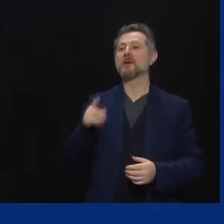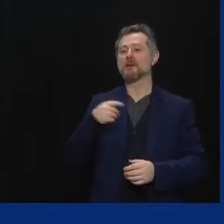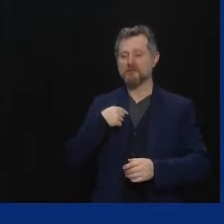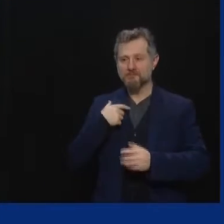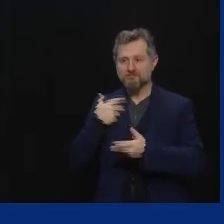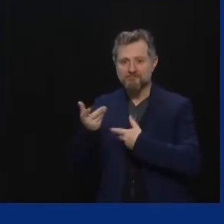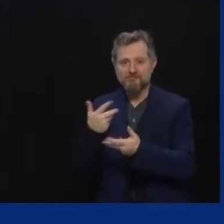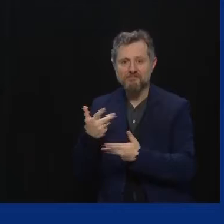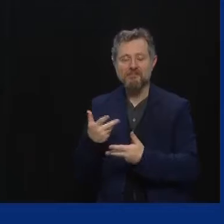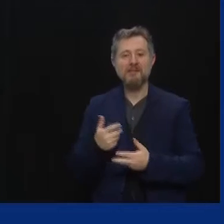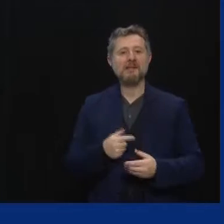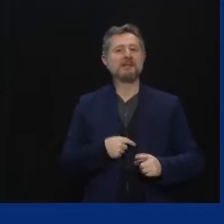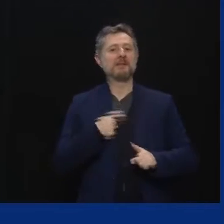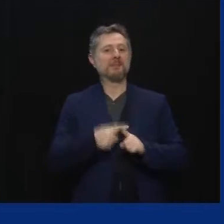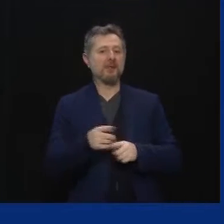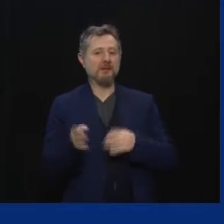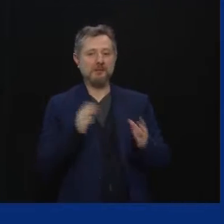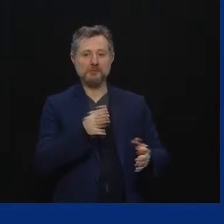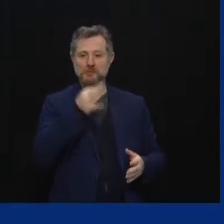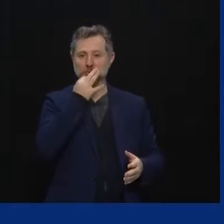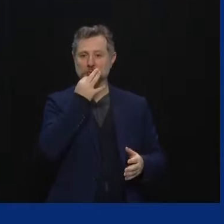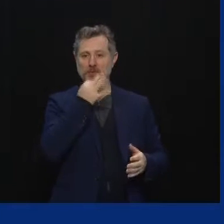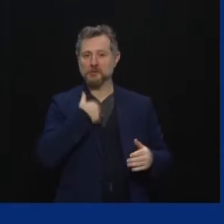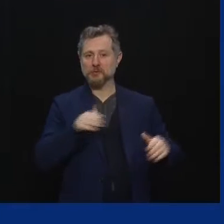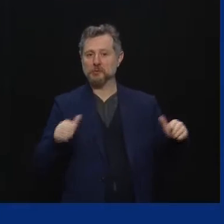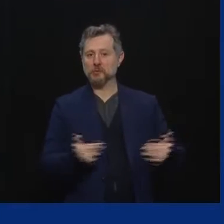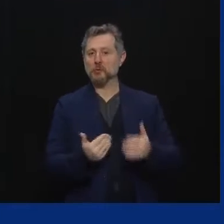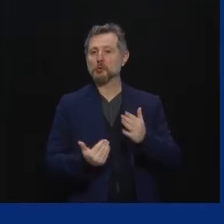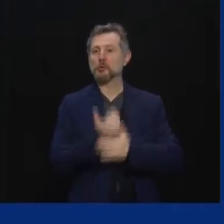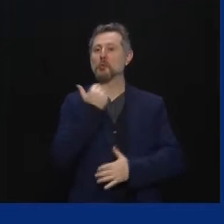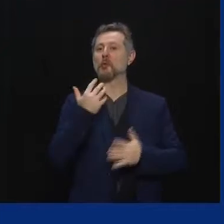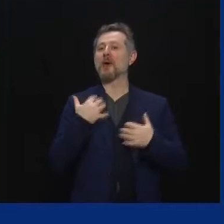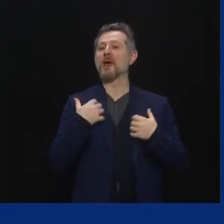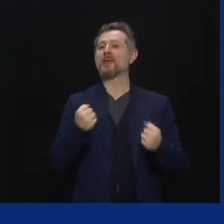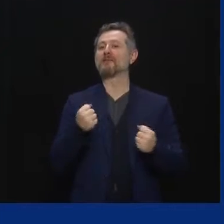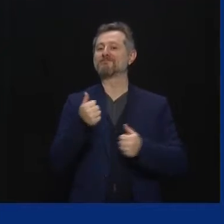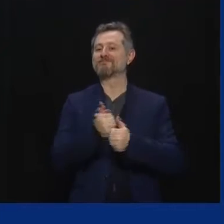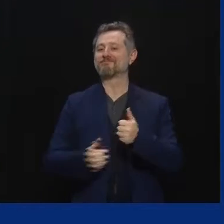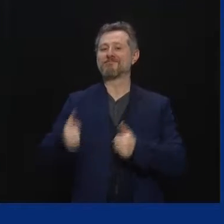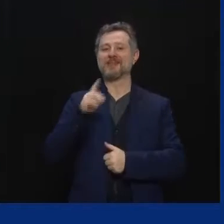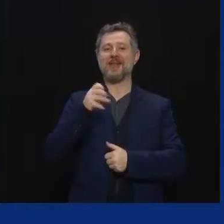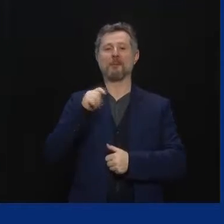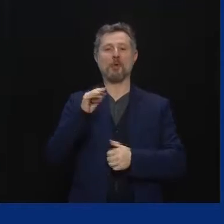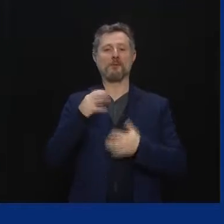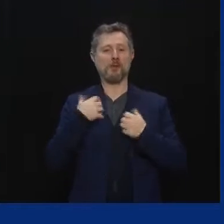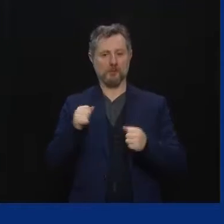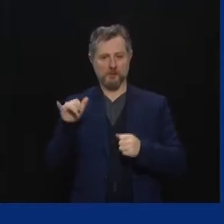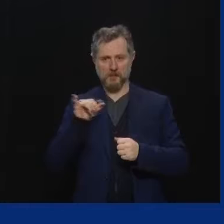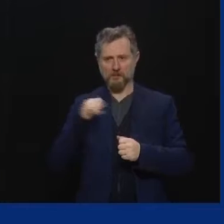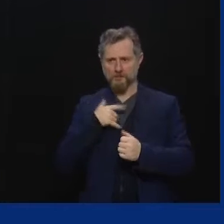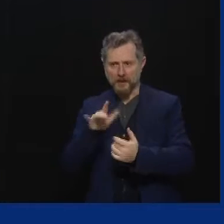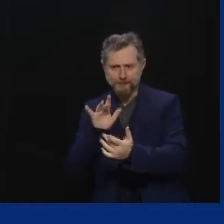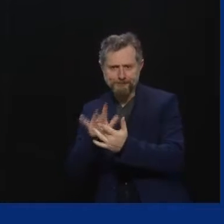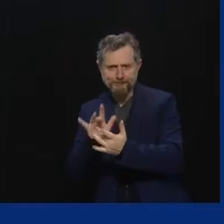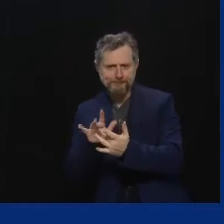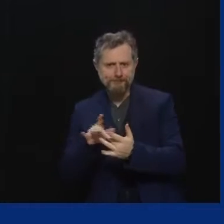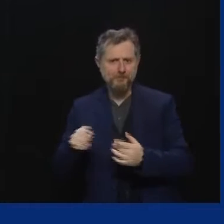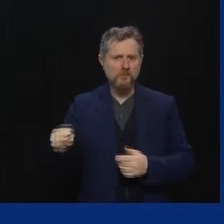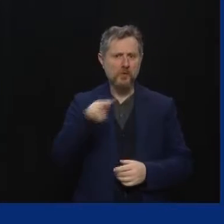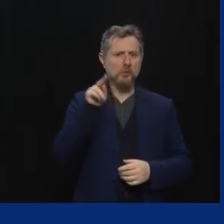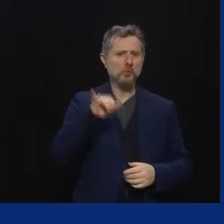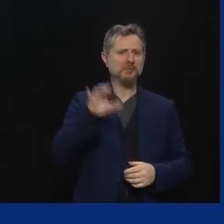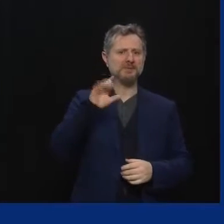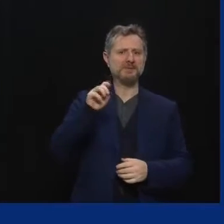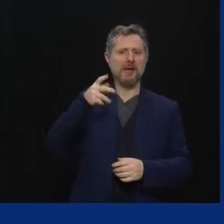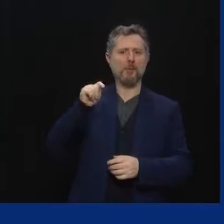shortly, Dr. Mary Bassett, our new health commissioner, has also been in touch with the New York City Department of Health. The information is still evolving, but